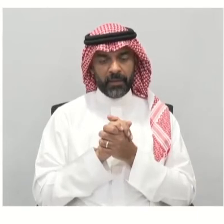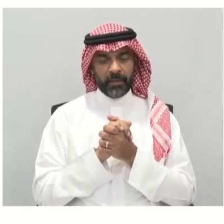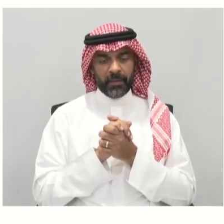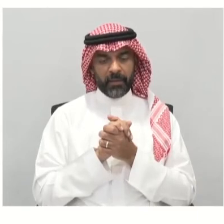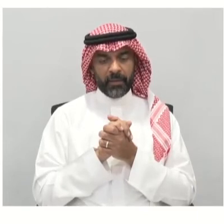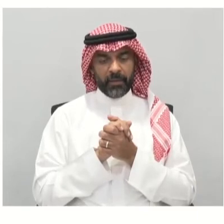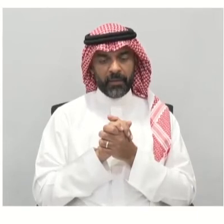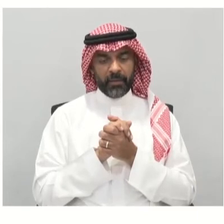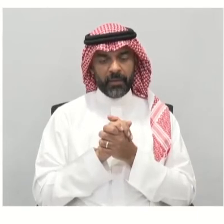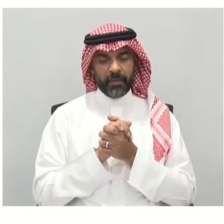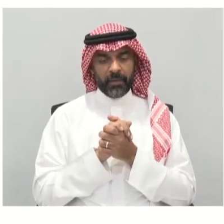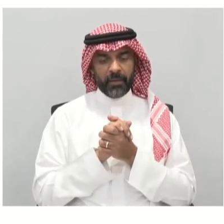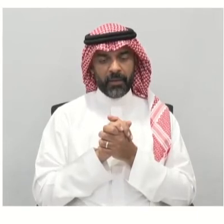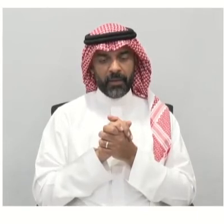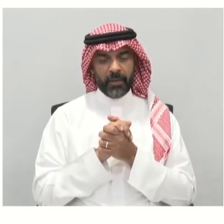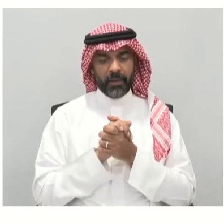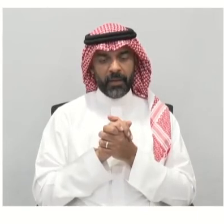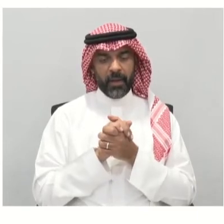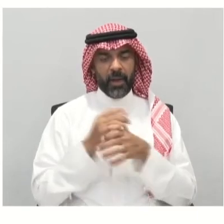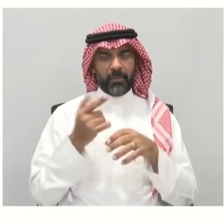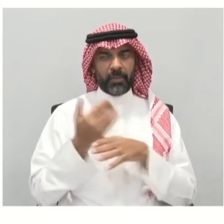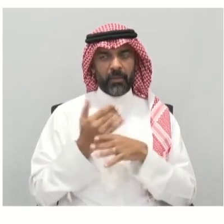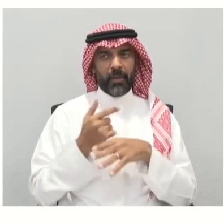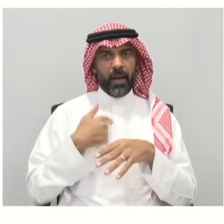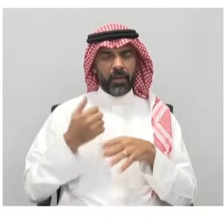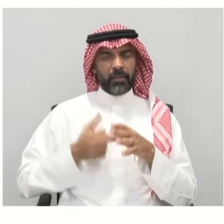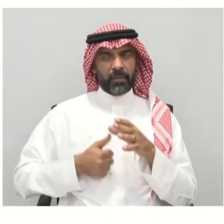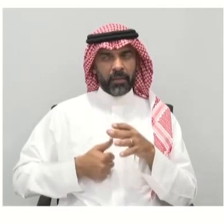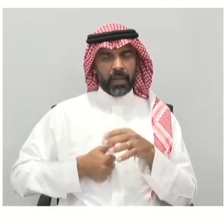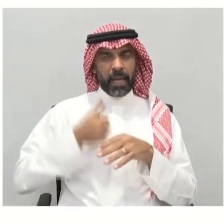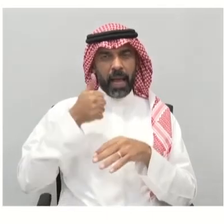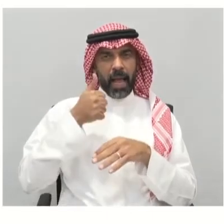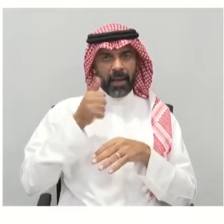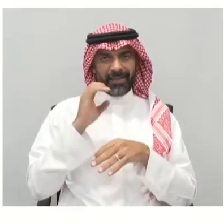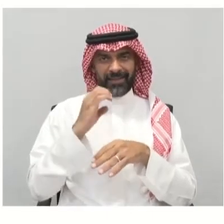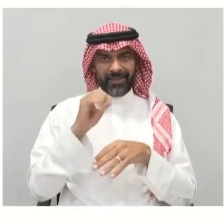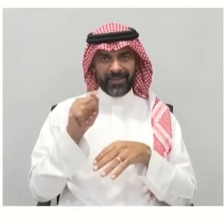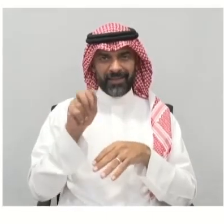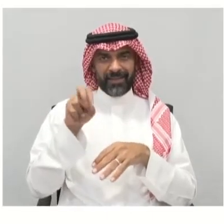can, maybe you can see my friends, see your friends, right? See